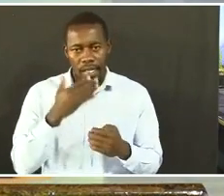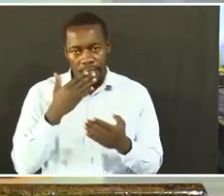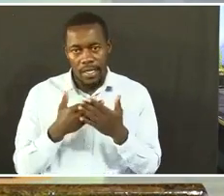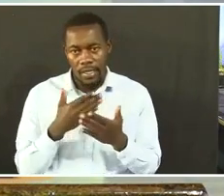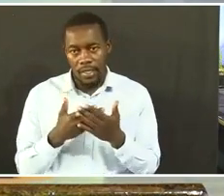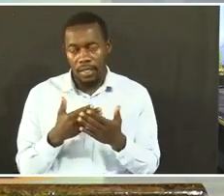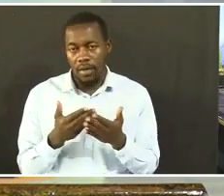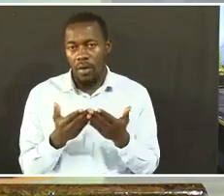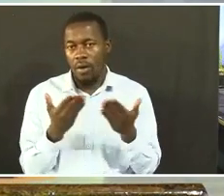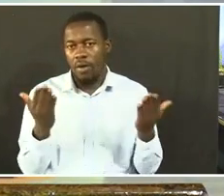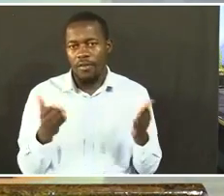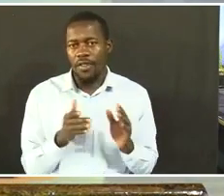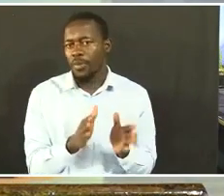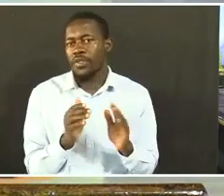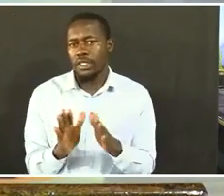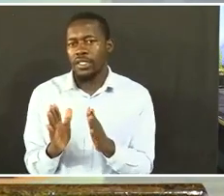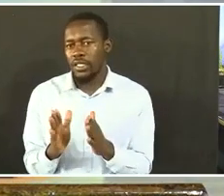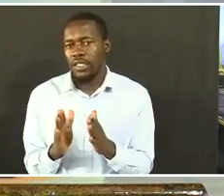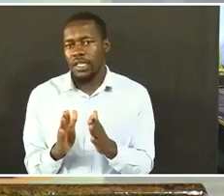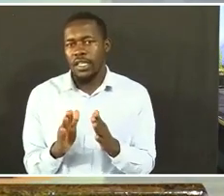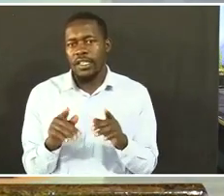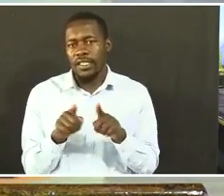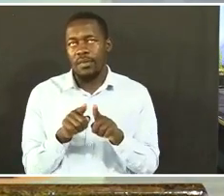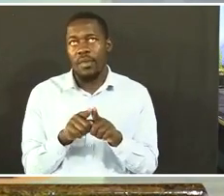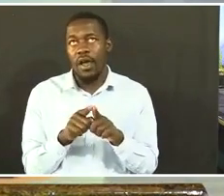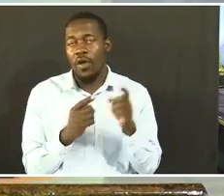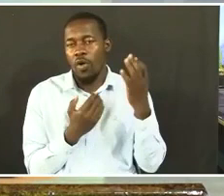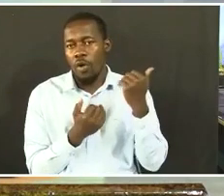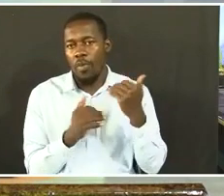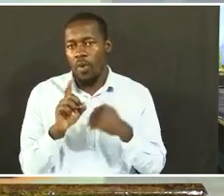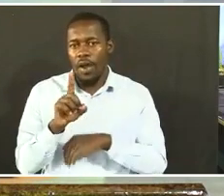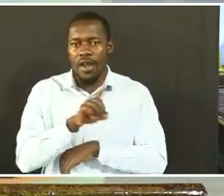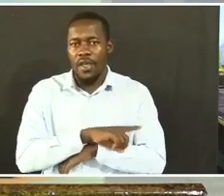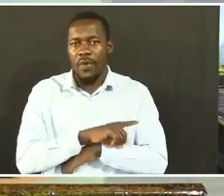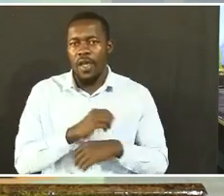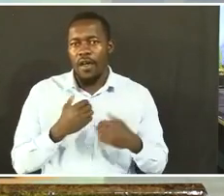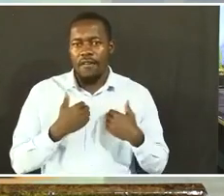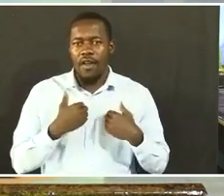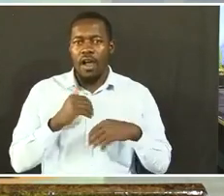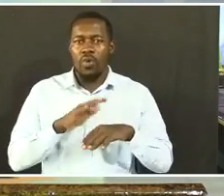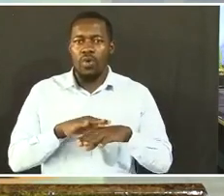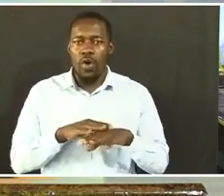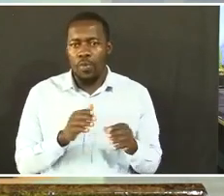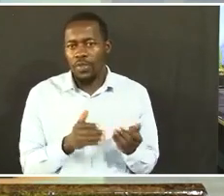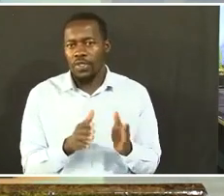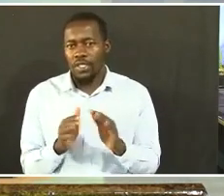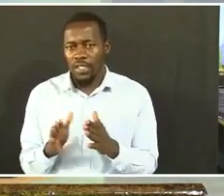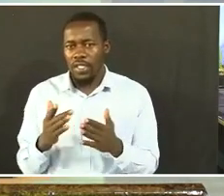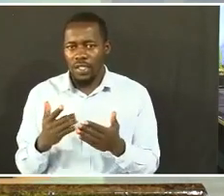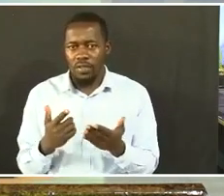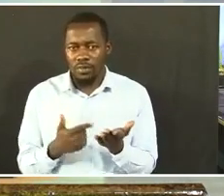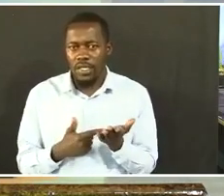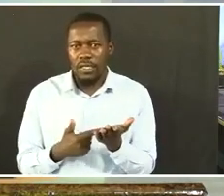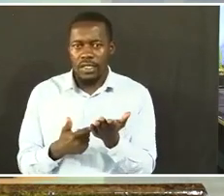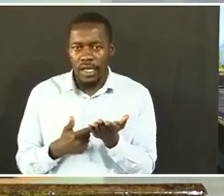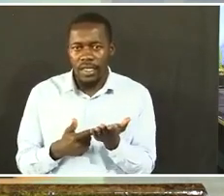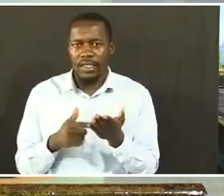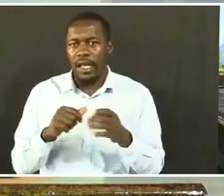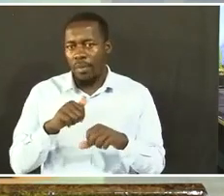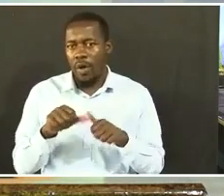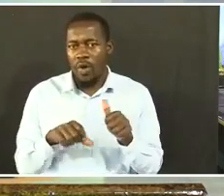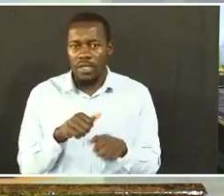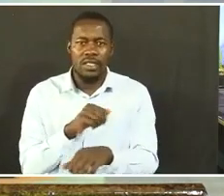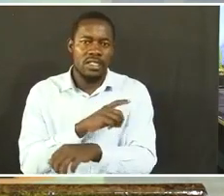to share these words, but I look forward to another opportunity so that we can have elaborate conversations on how to deal with drugs in